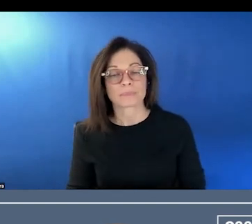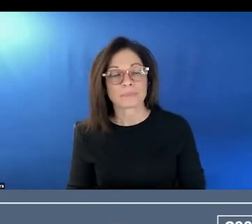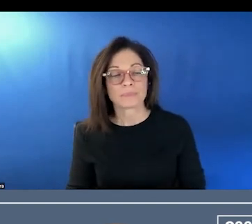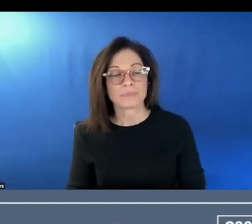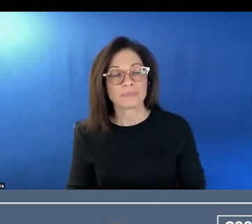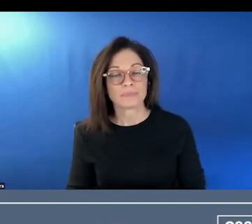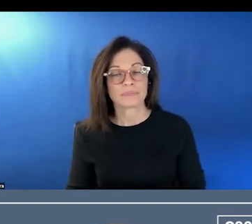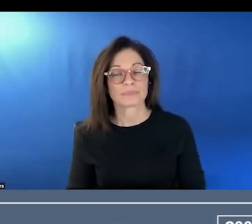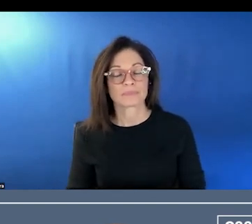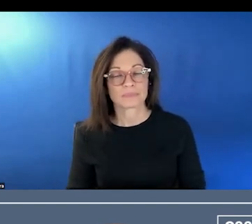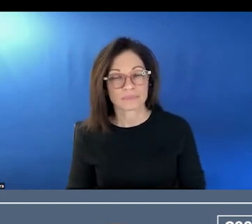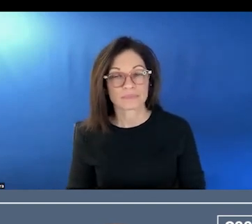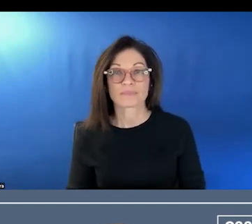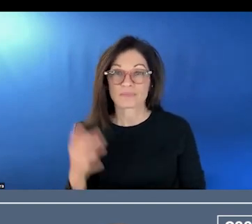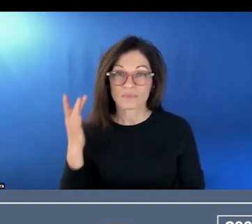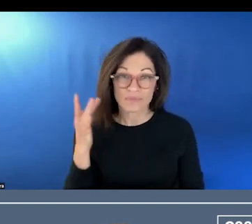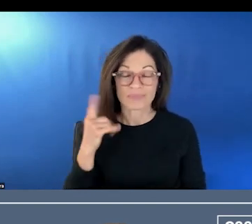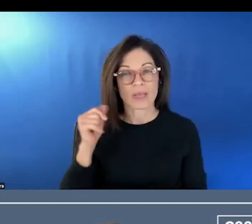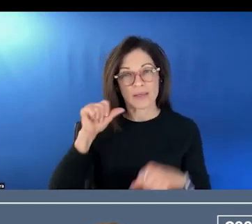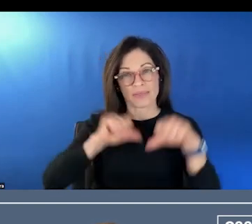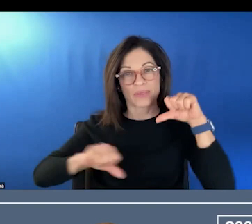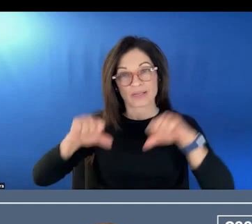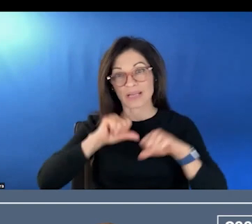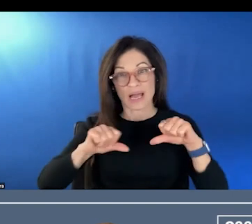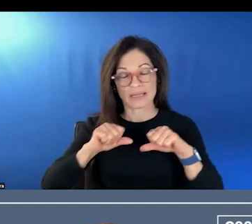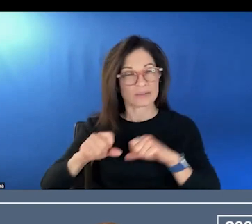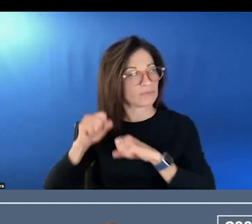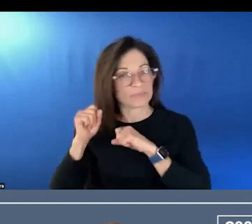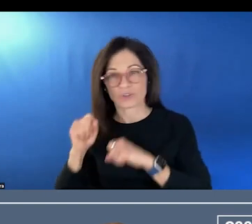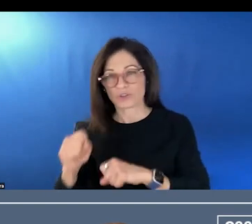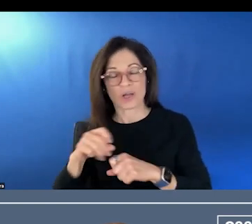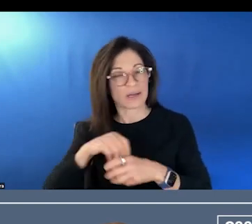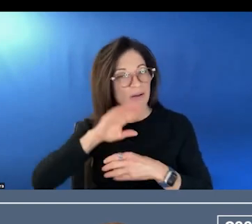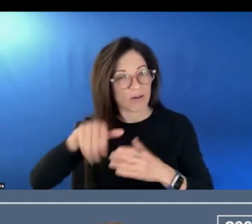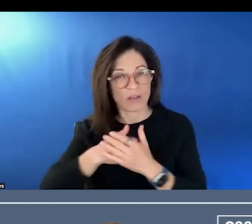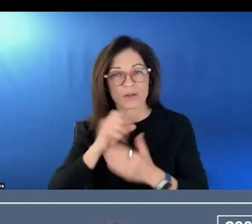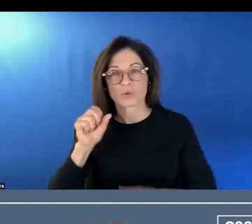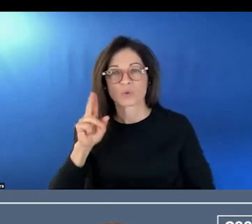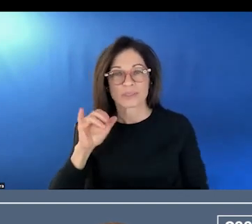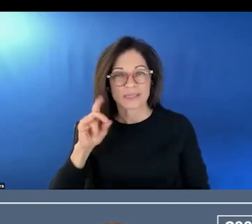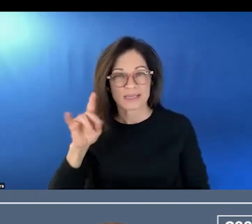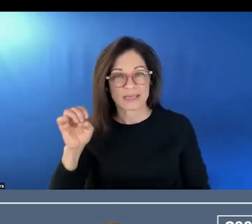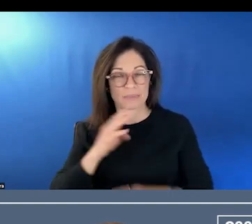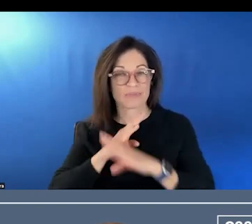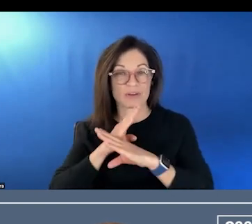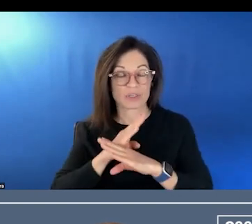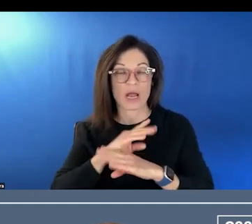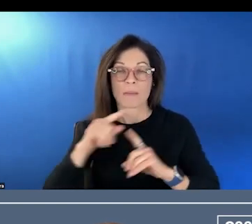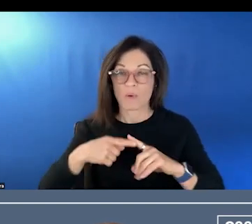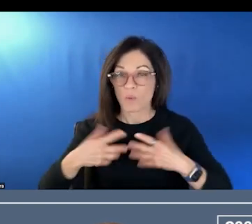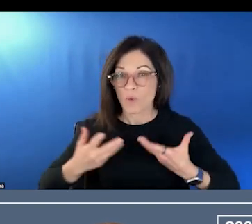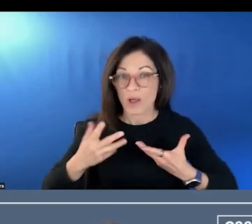because the science is some of the strongest in all of suicide prevention regarding the importance